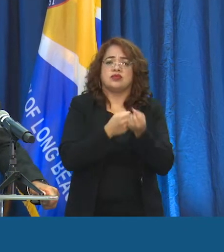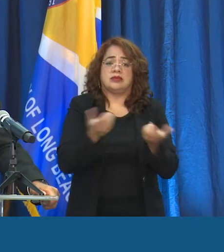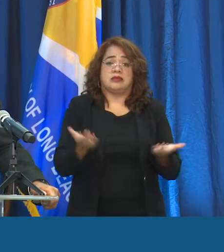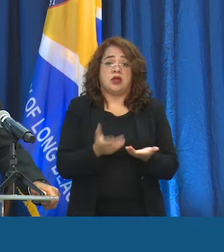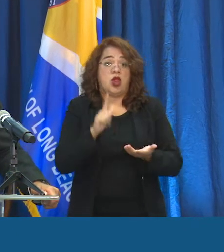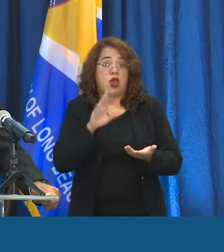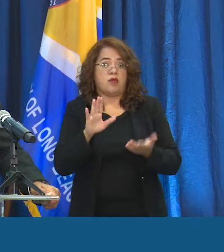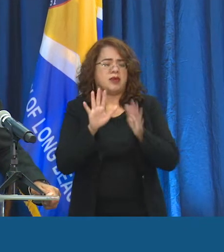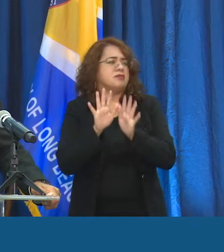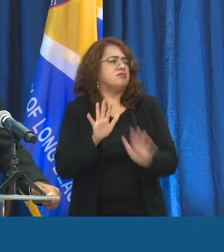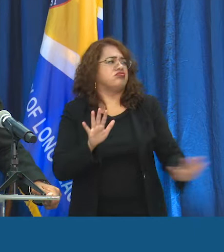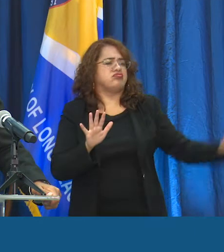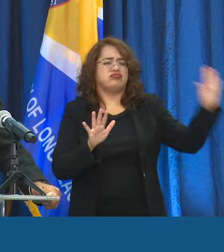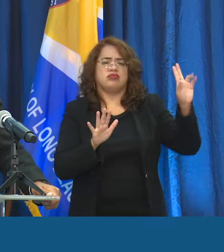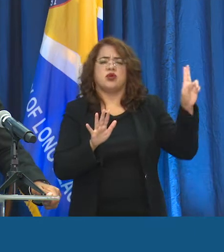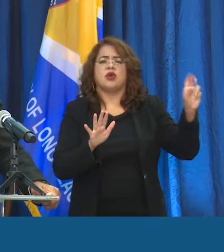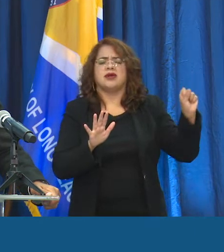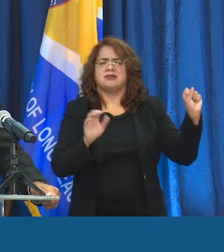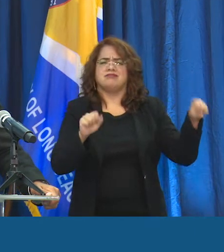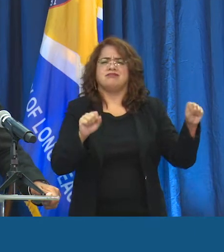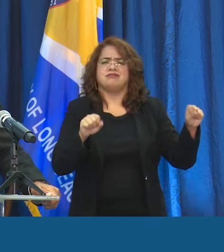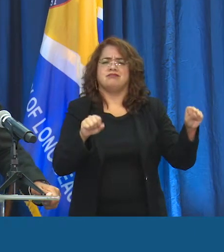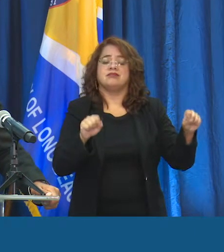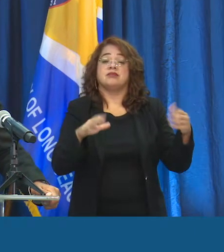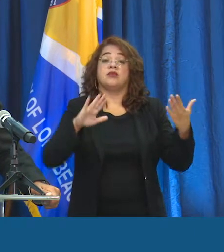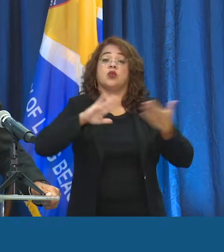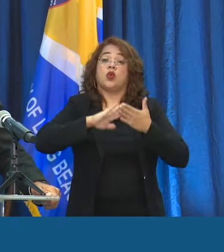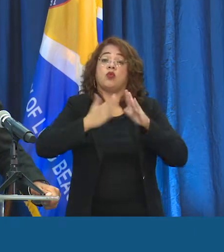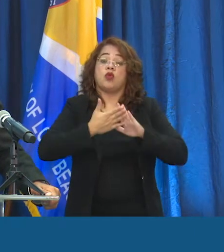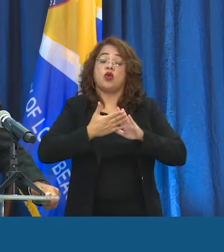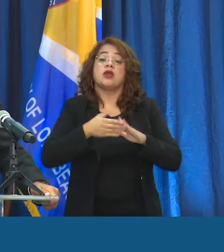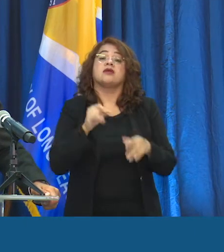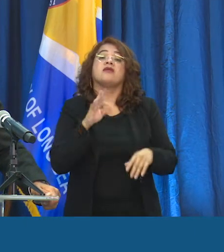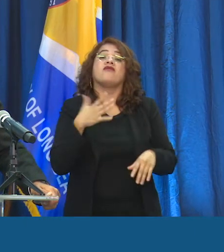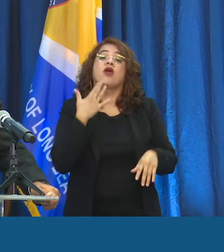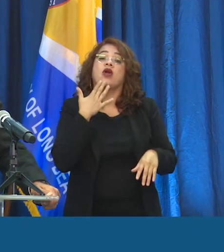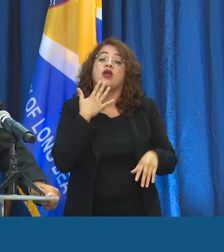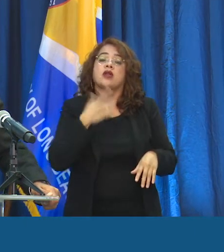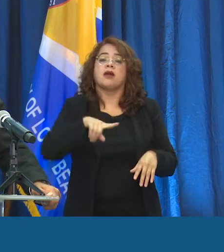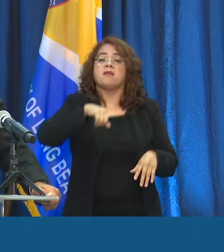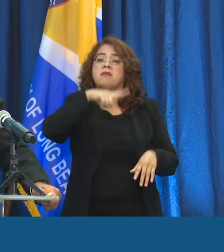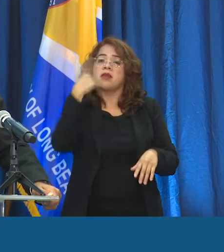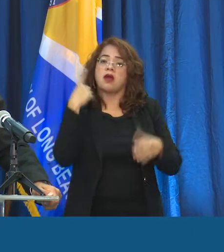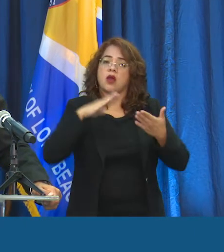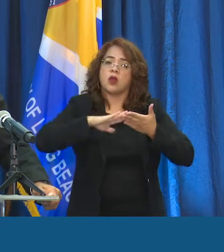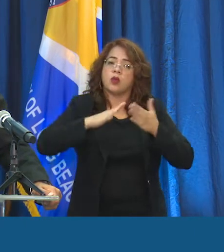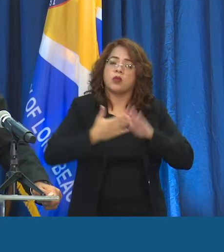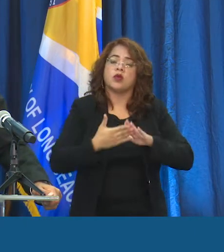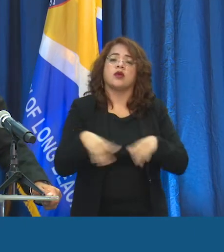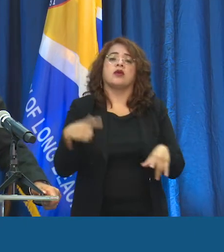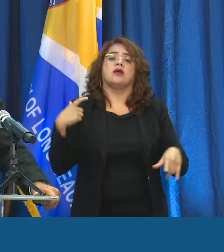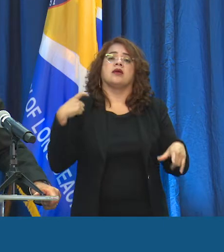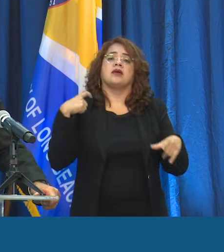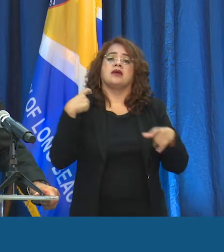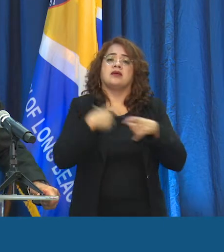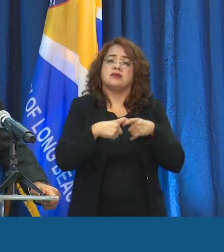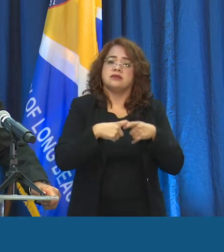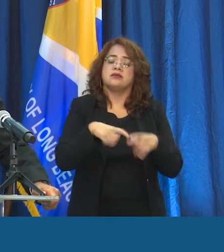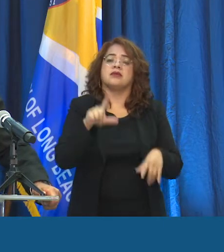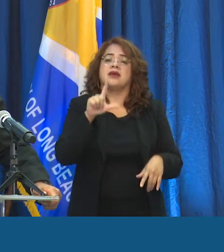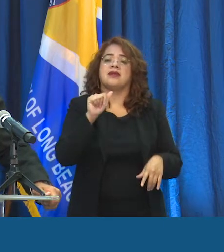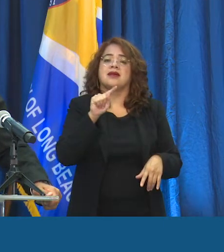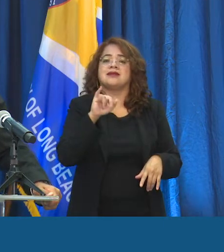there is incredible need from communities in the city, communities of color, the Black community, the Latinx community, or Cambodian